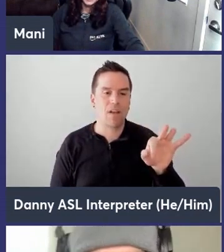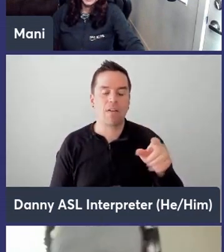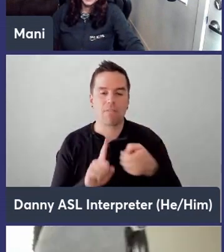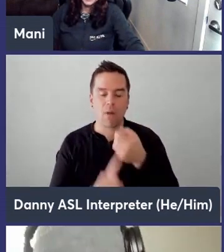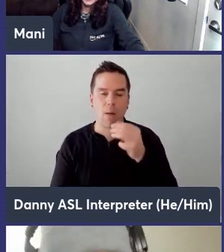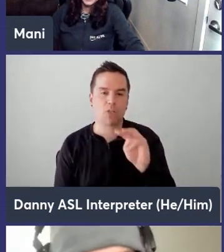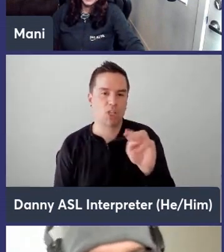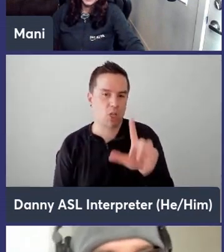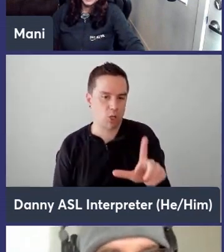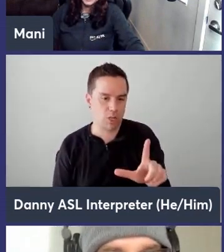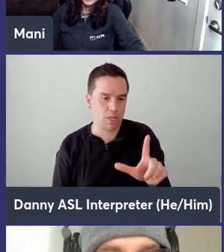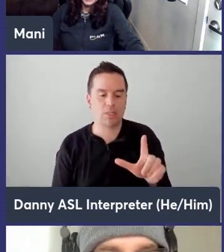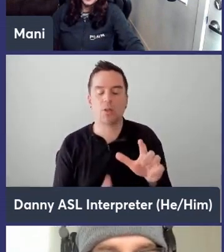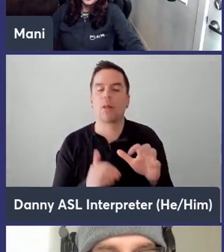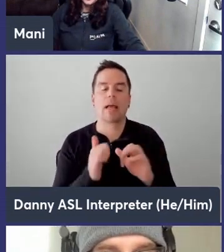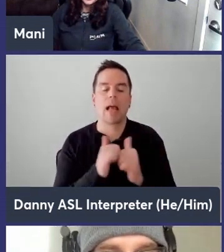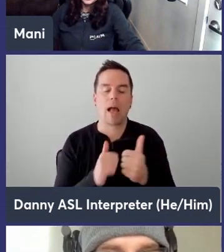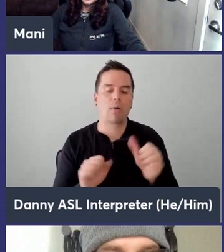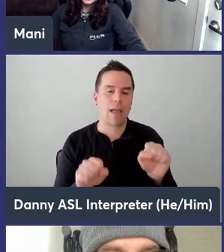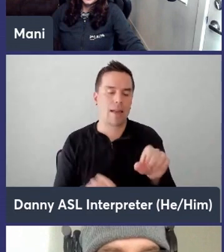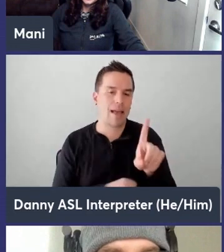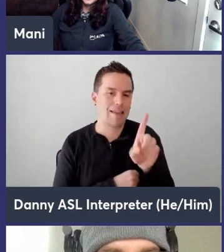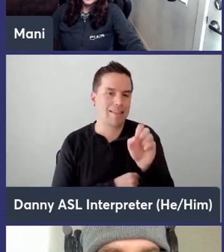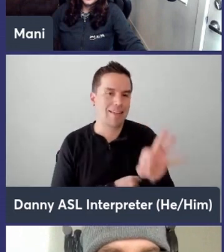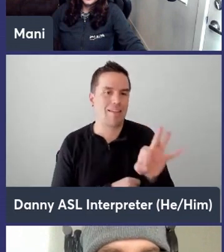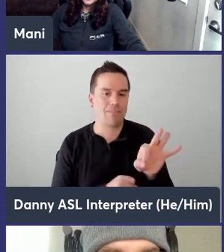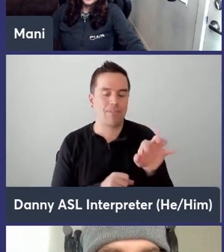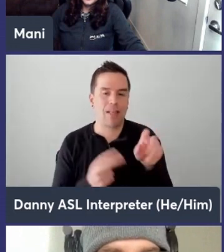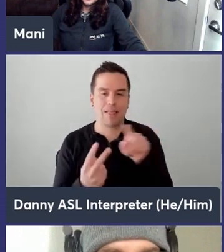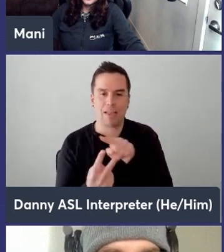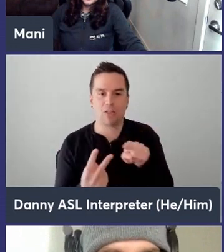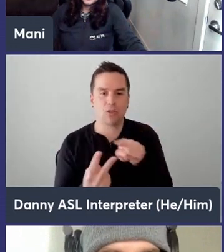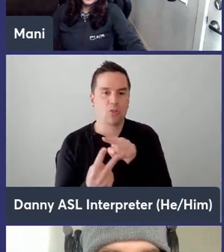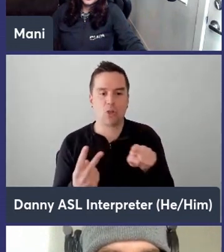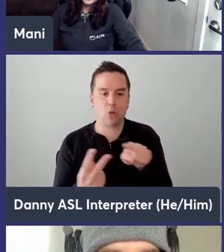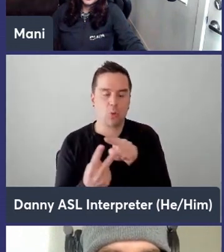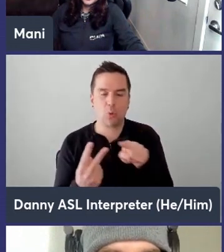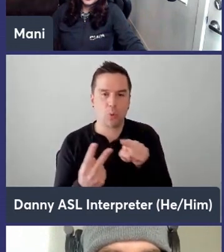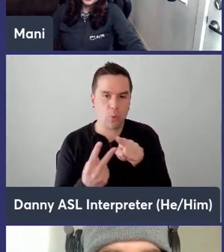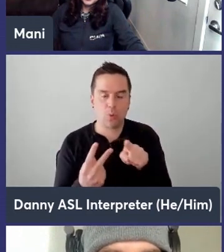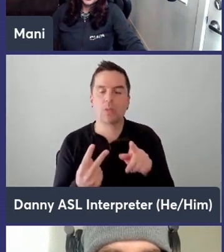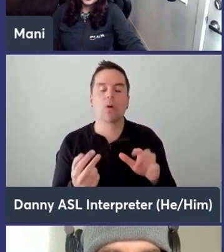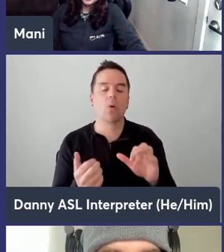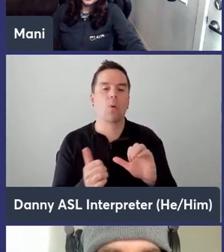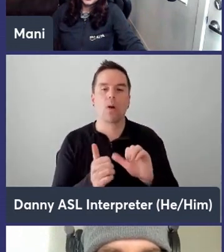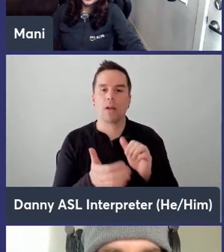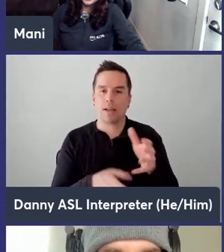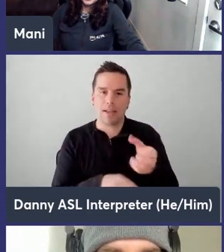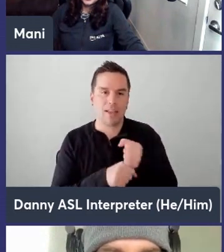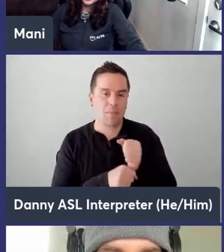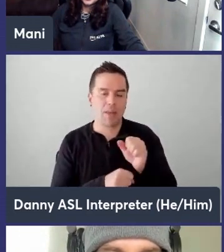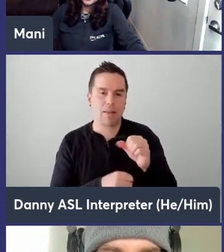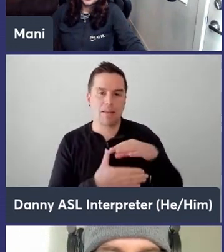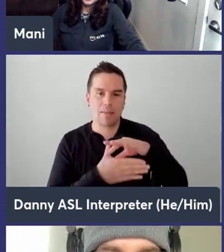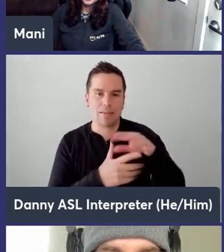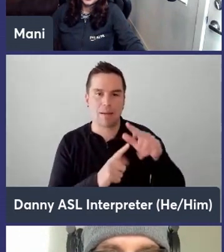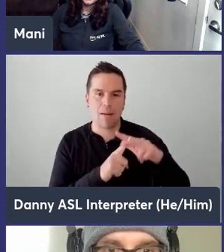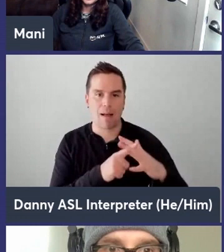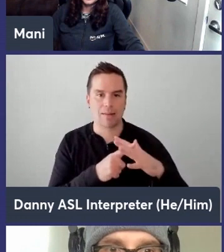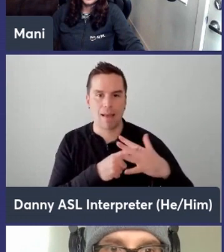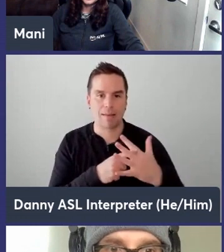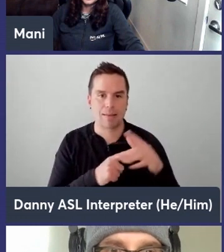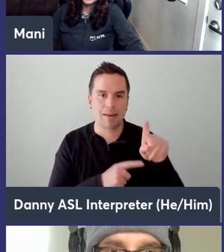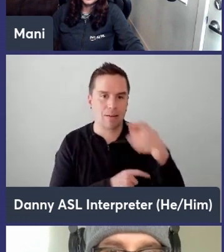two to see, you know, give me the total amount of context that I need to know to understand of, did I go down the wrong